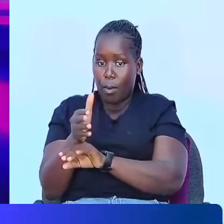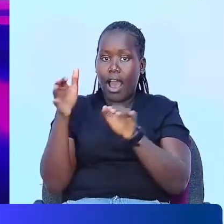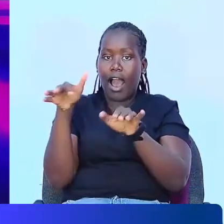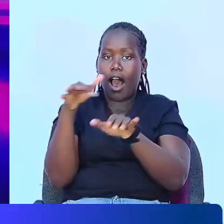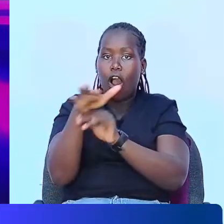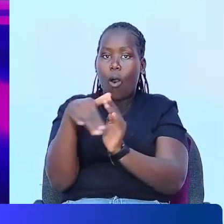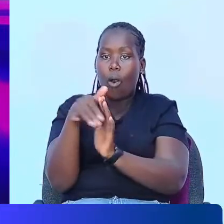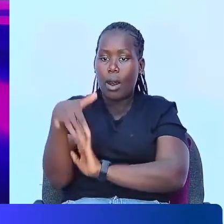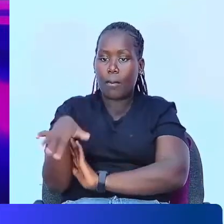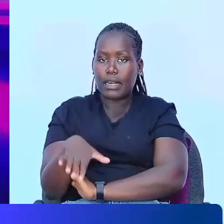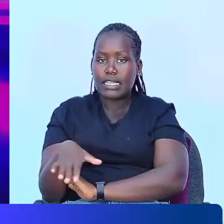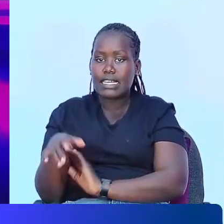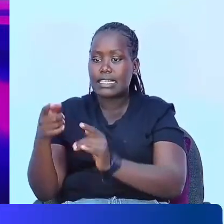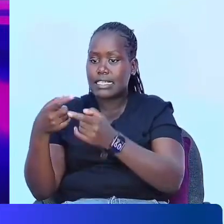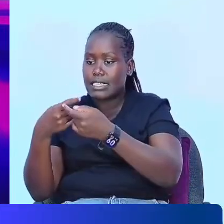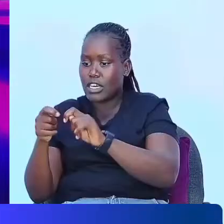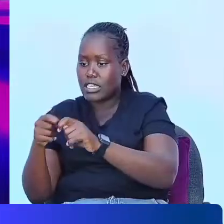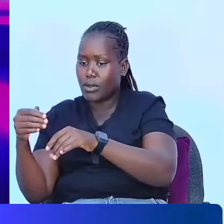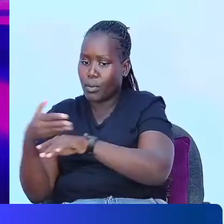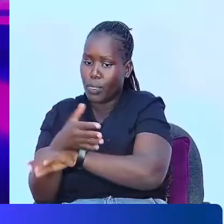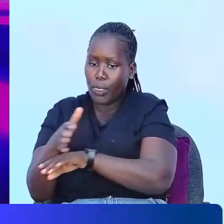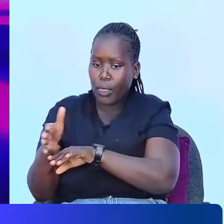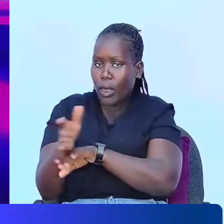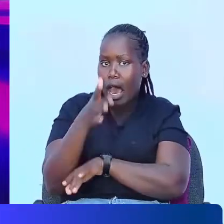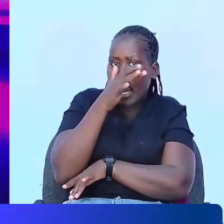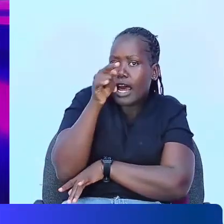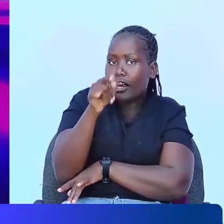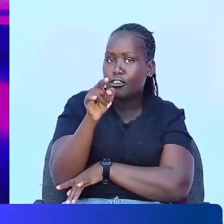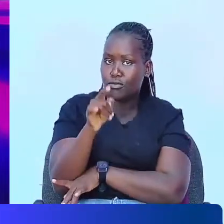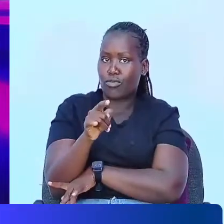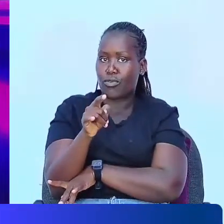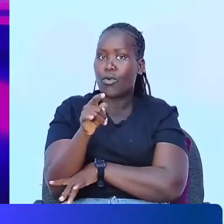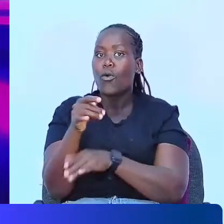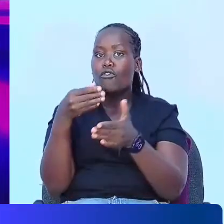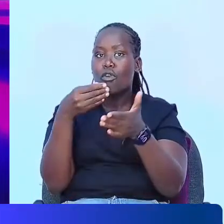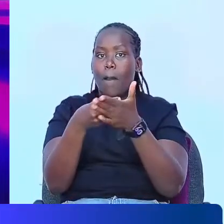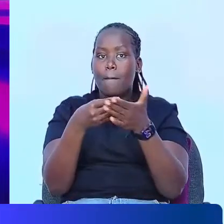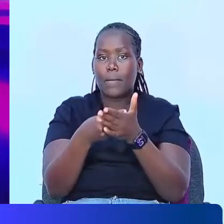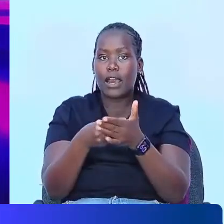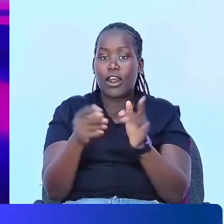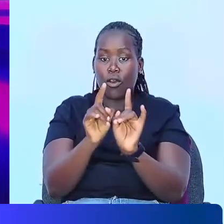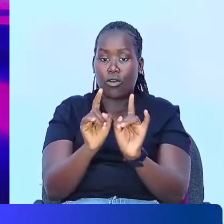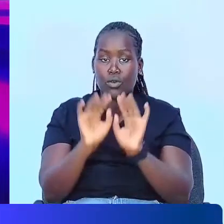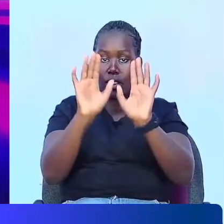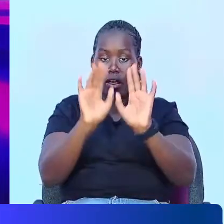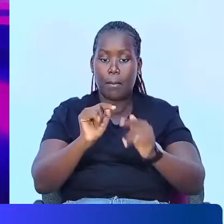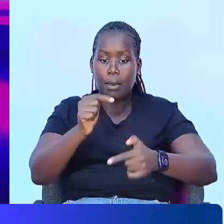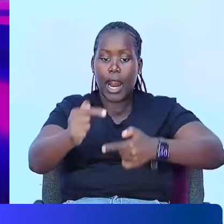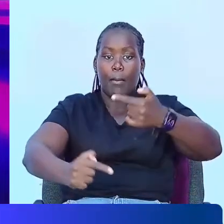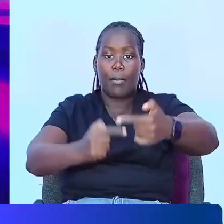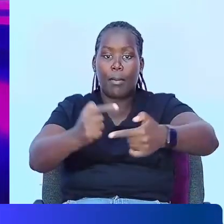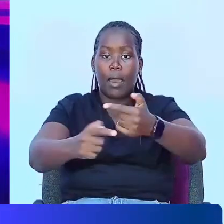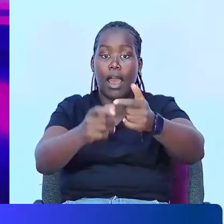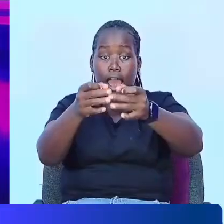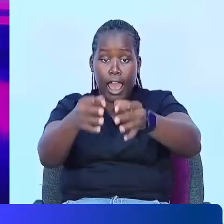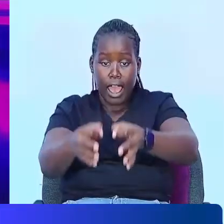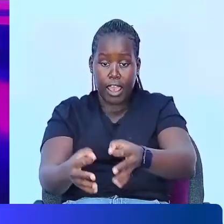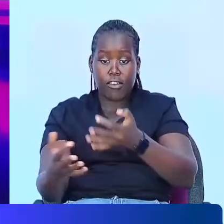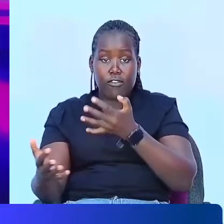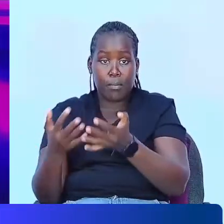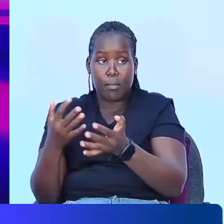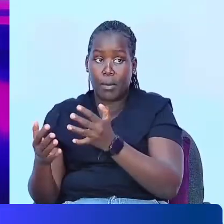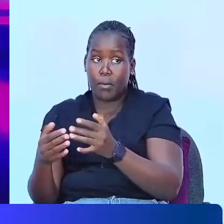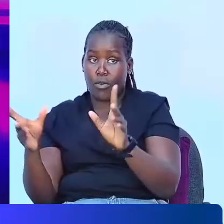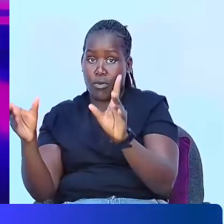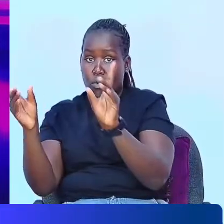to con you and swindle you out of your hard-earned money. And of course, the campaign is still ongoing. If you might also have come